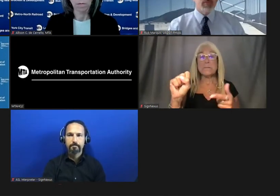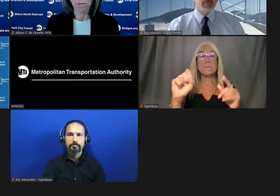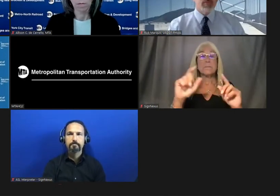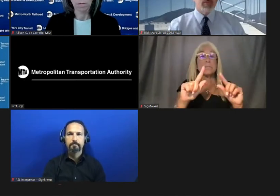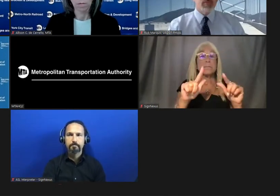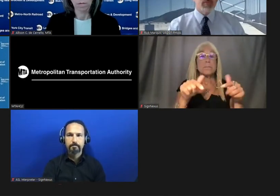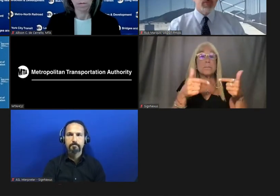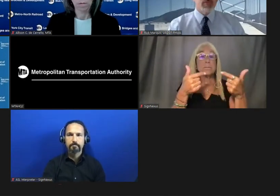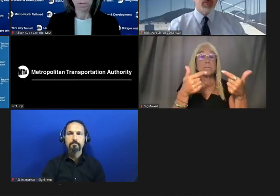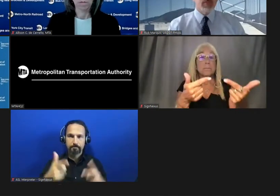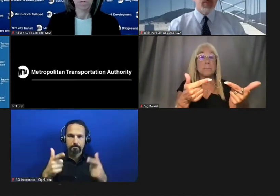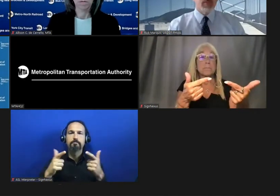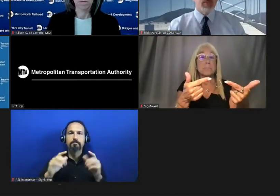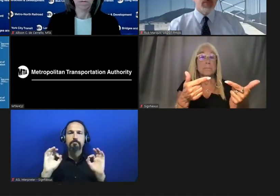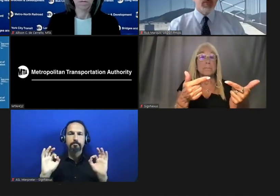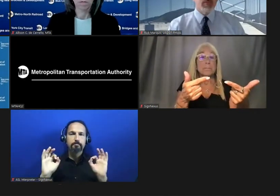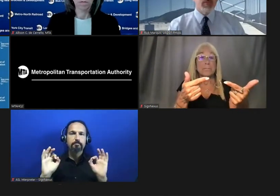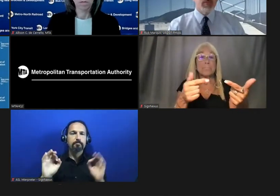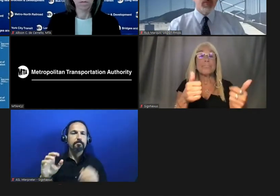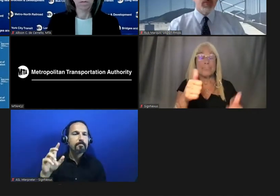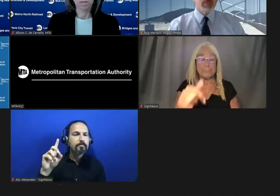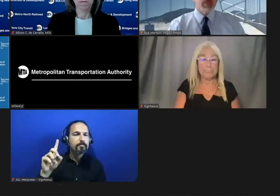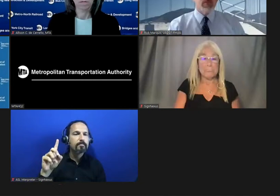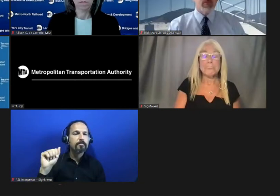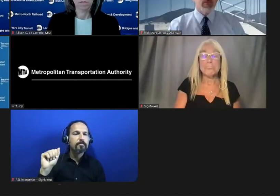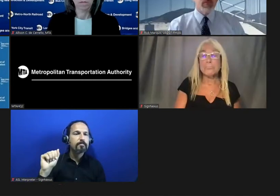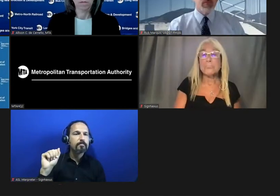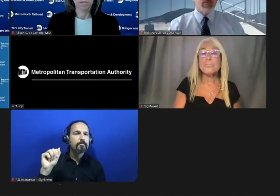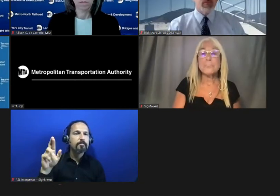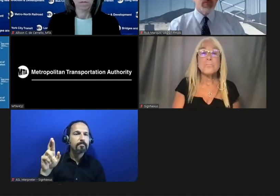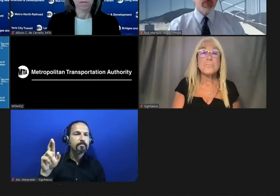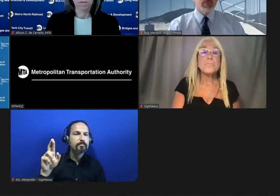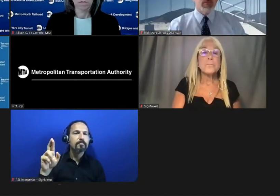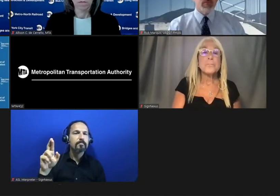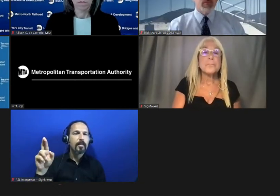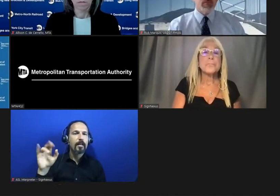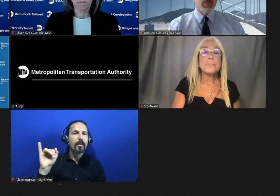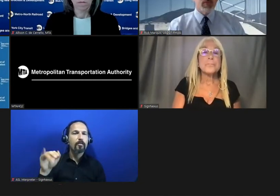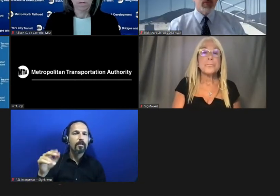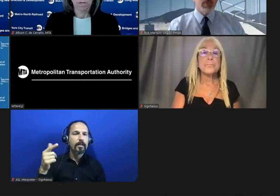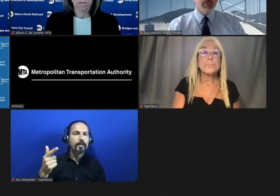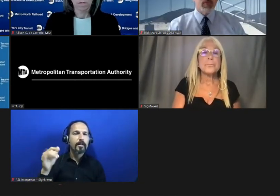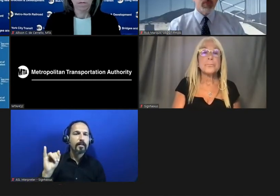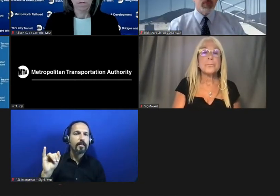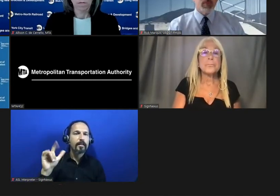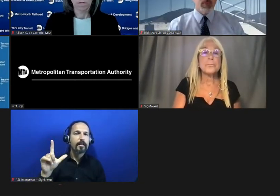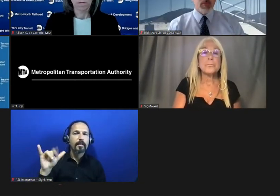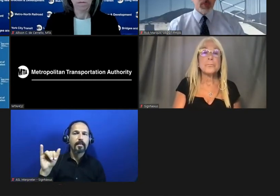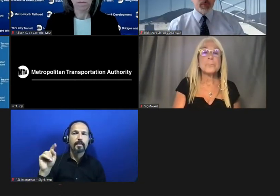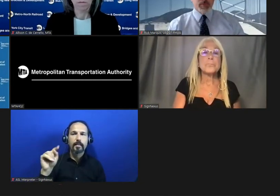our next speaker is Darren gitlitz followed by Dylan yen